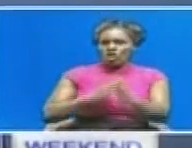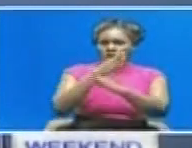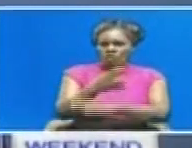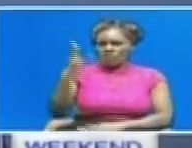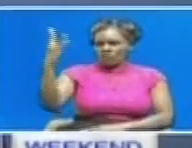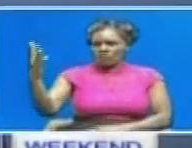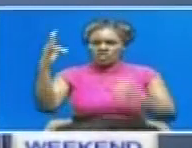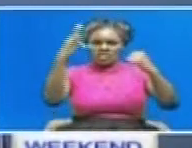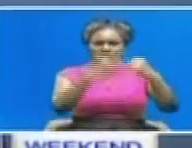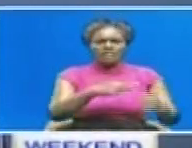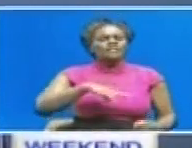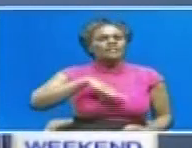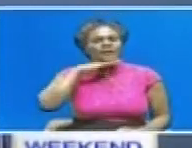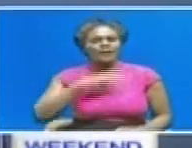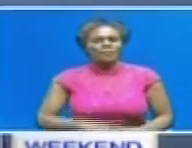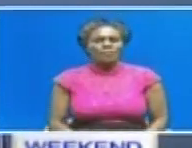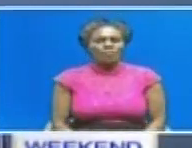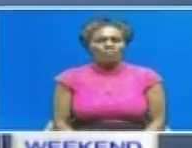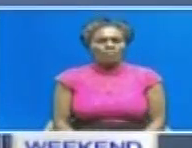people dead in that morning.